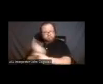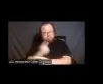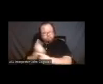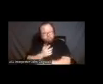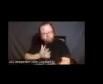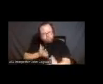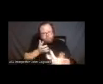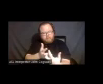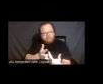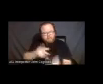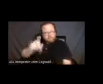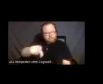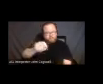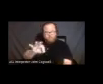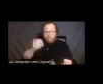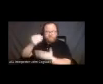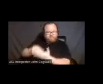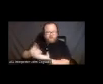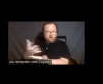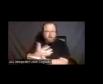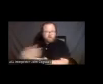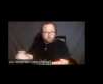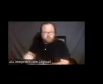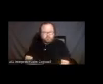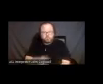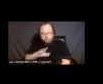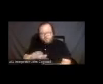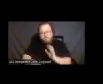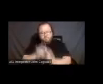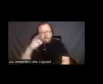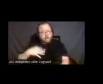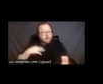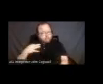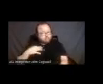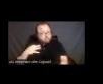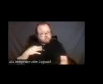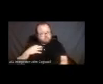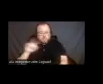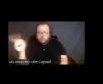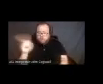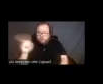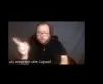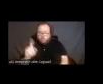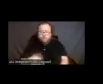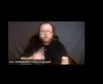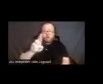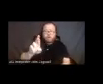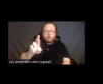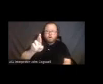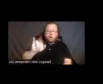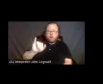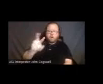funding is no longer available. You can find the application at RIVCOSPC,